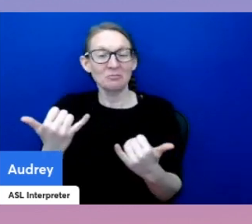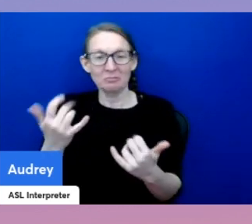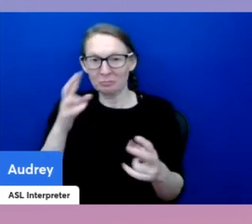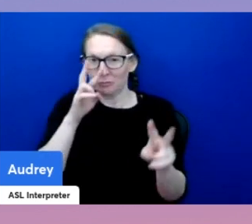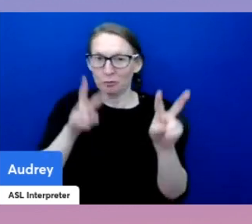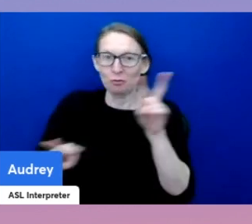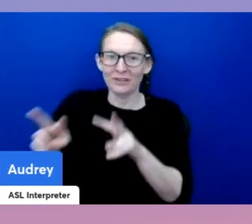website.